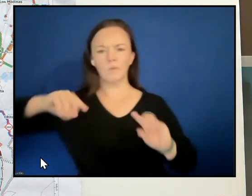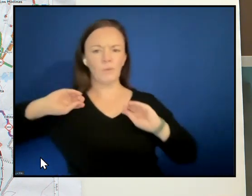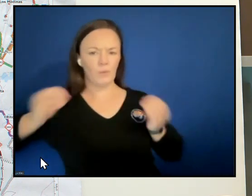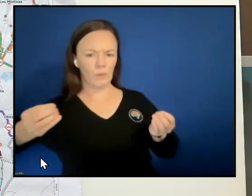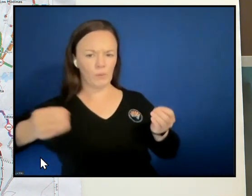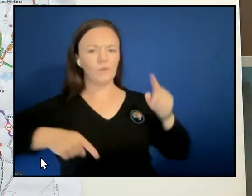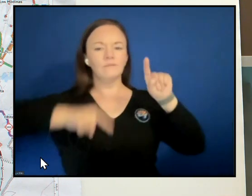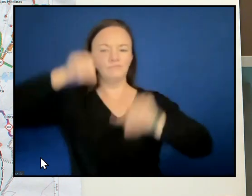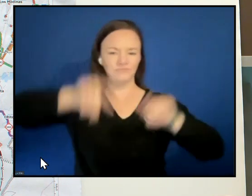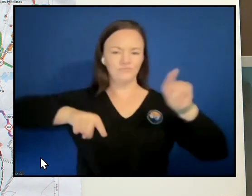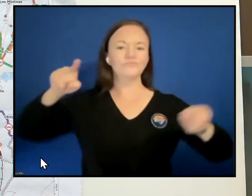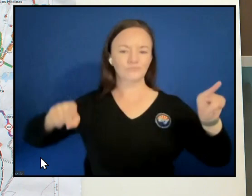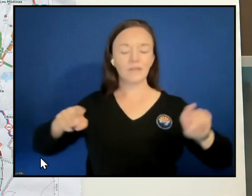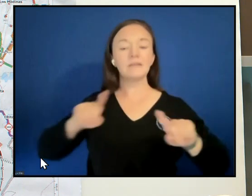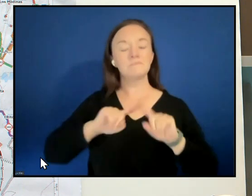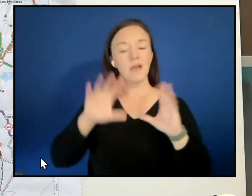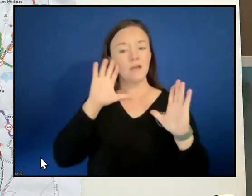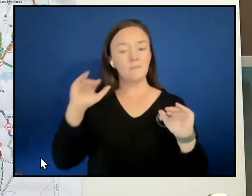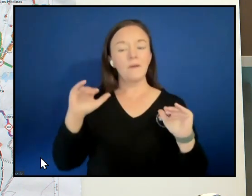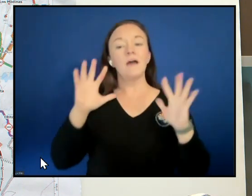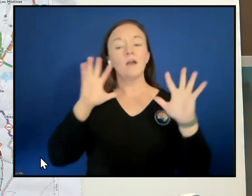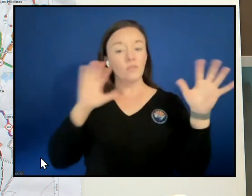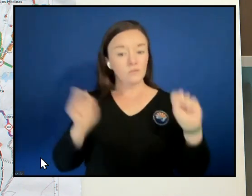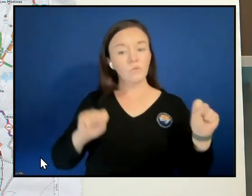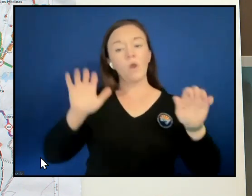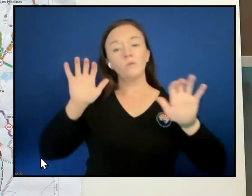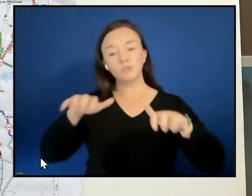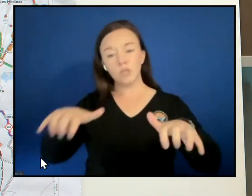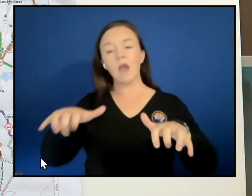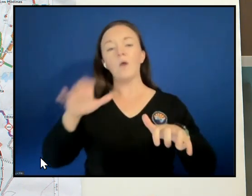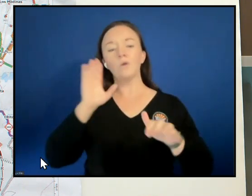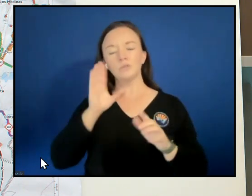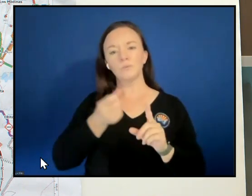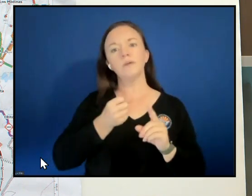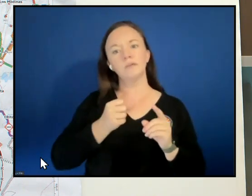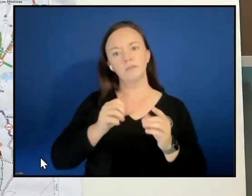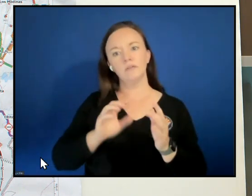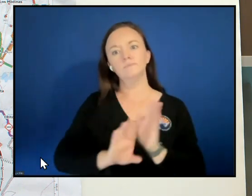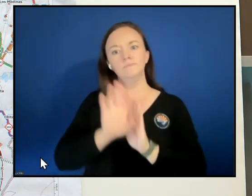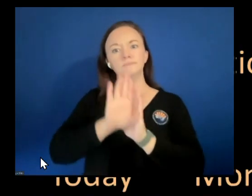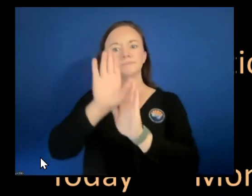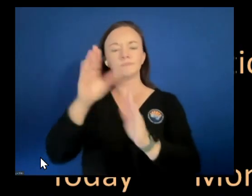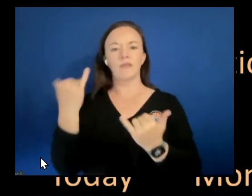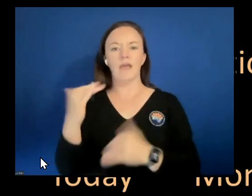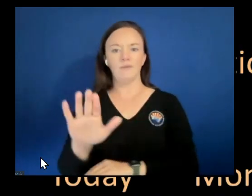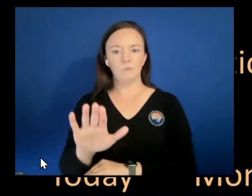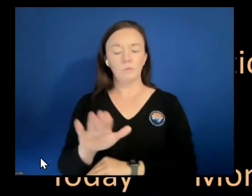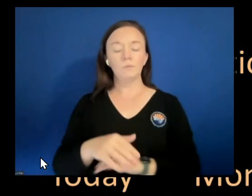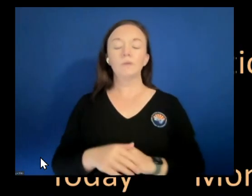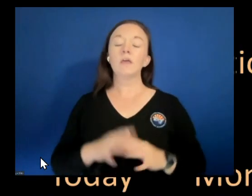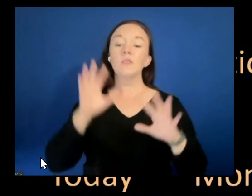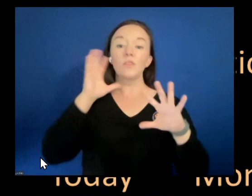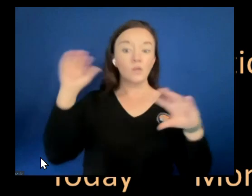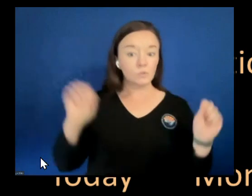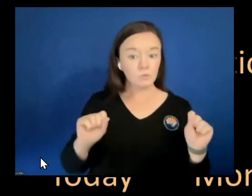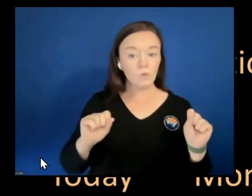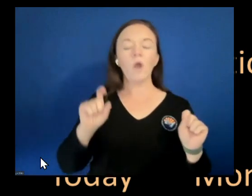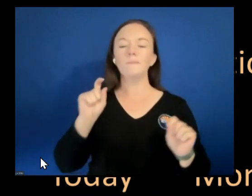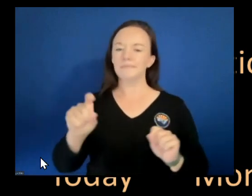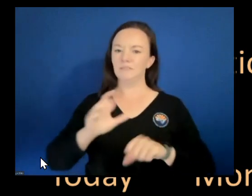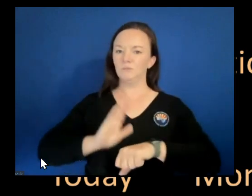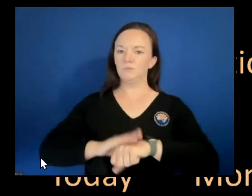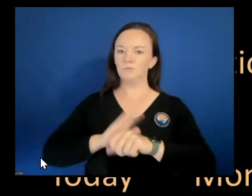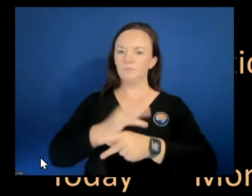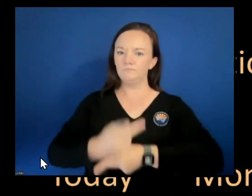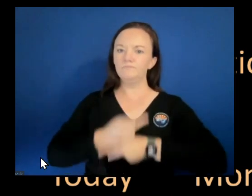thunderstorms to develop this afternoon. One thing we'll certainly have to watch for with those heavier thunderstorms is the potential for flash flooding. So definitely something we're